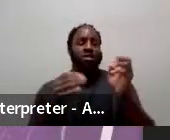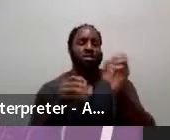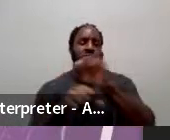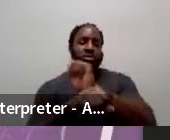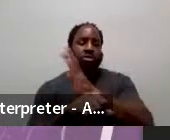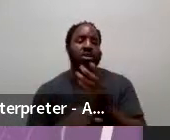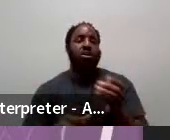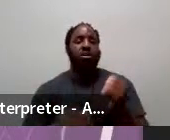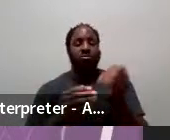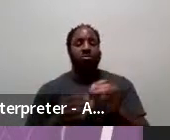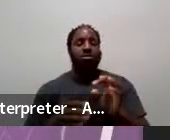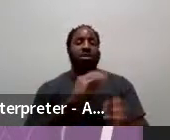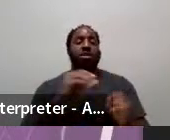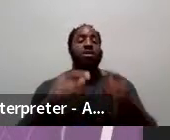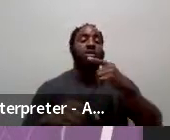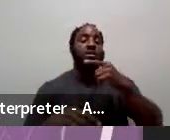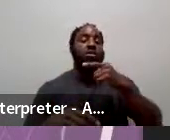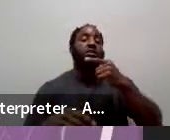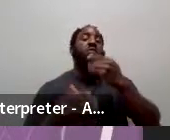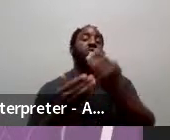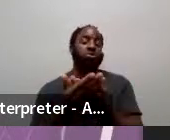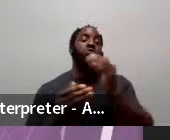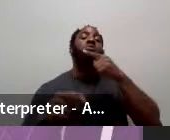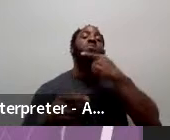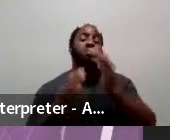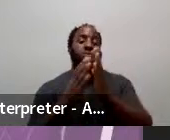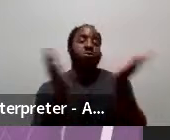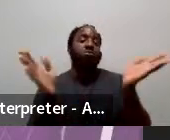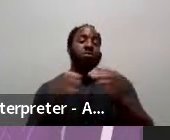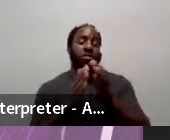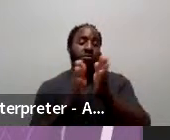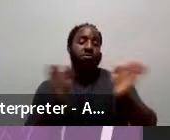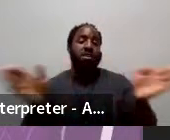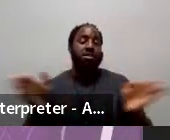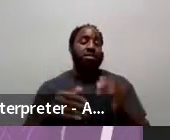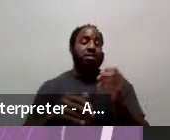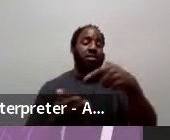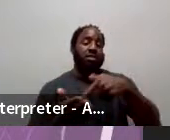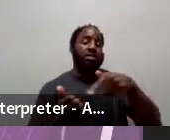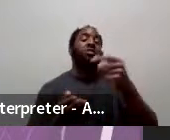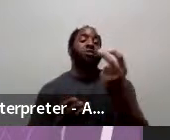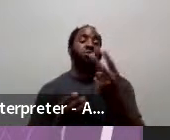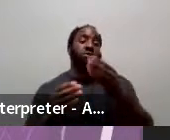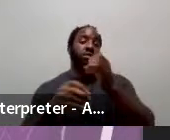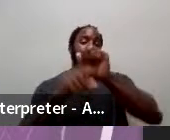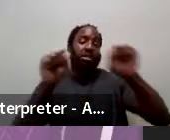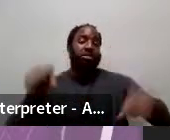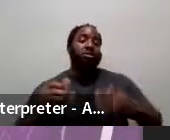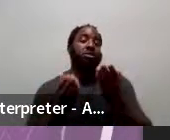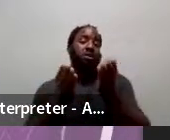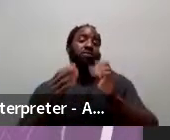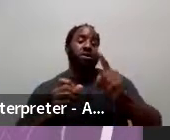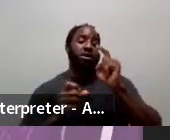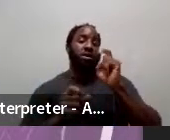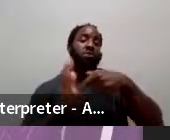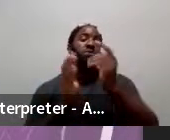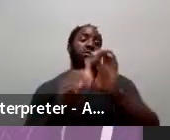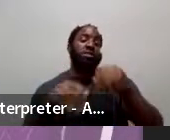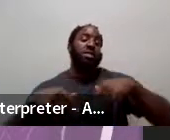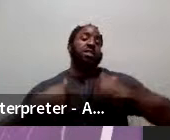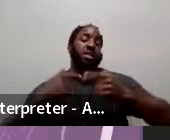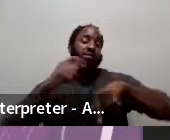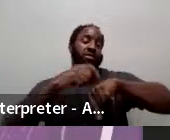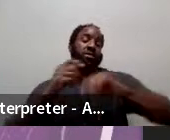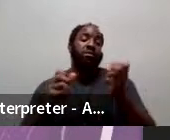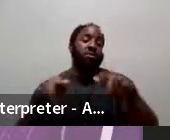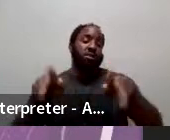open space. These two stations offer a once-in-a-lifetime opportunity for